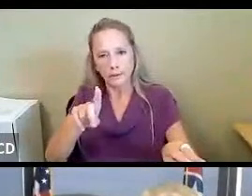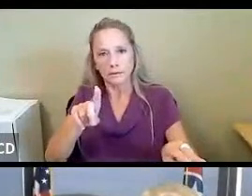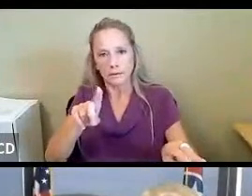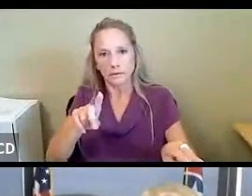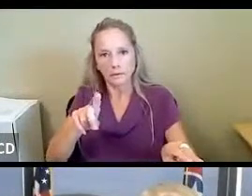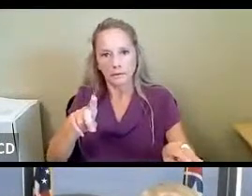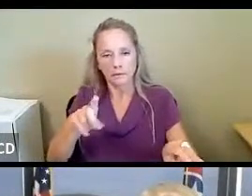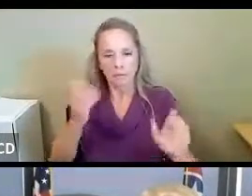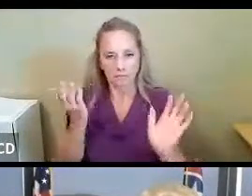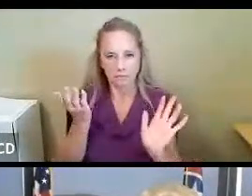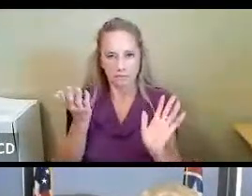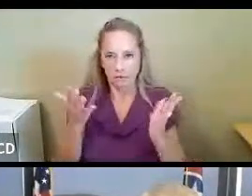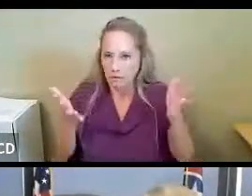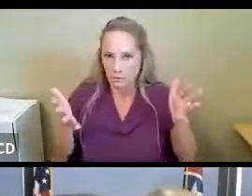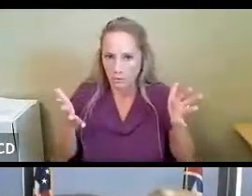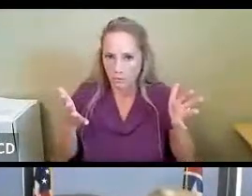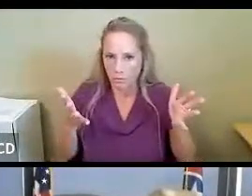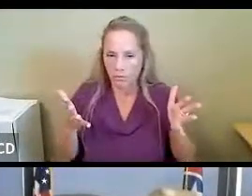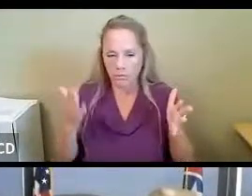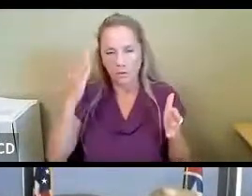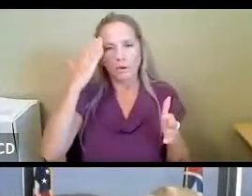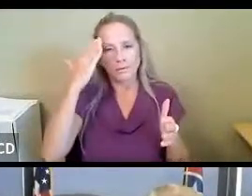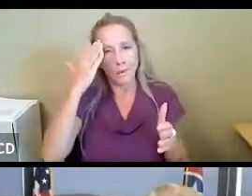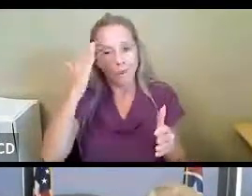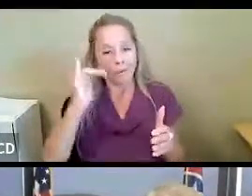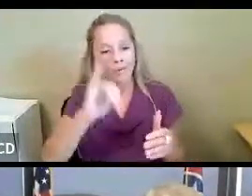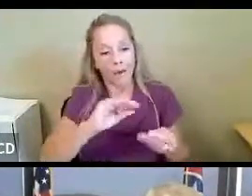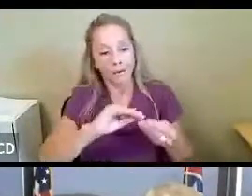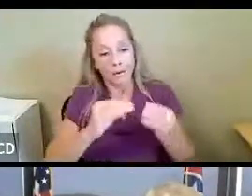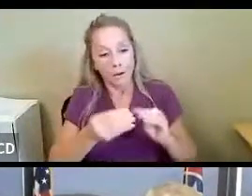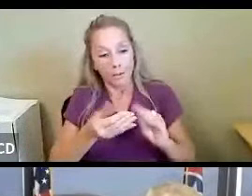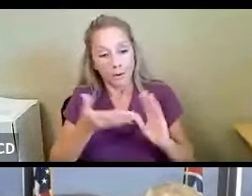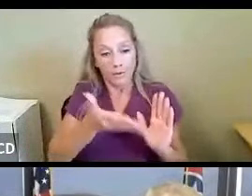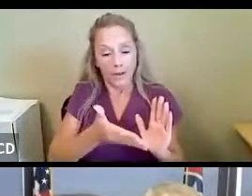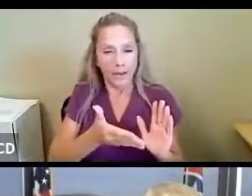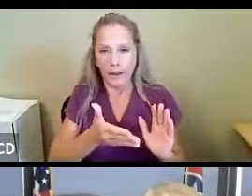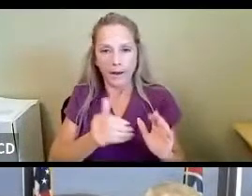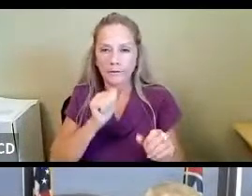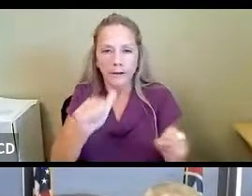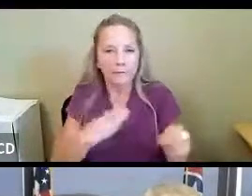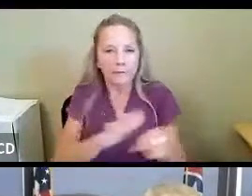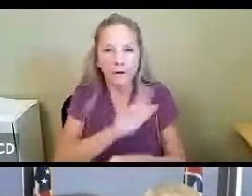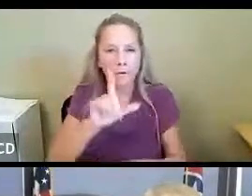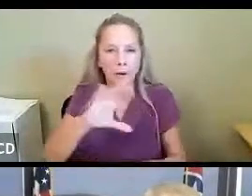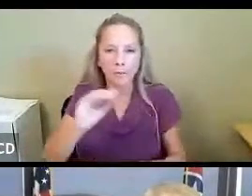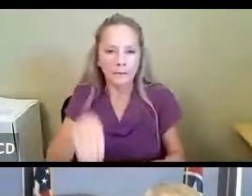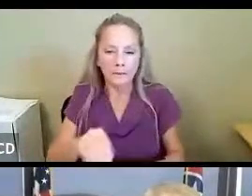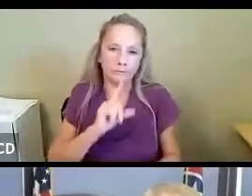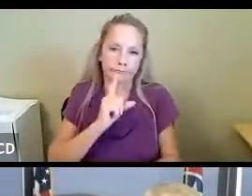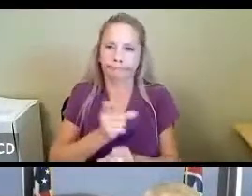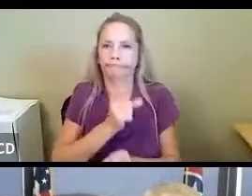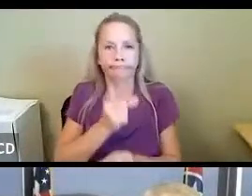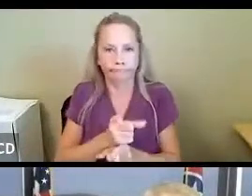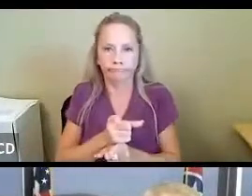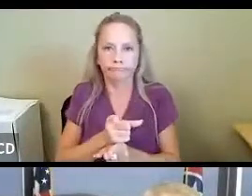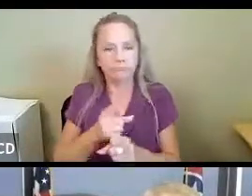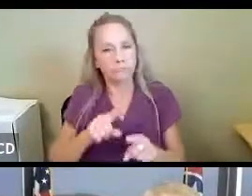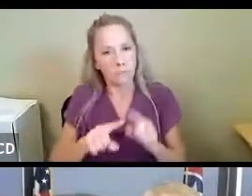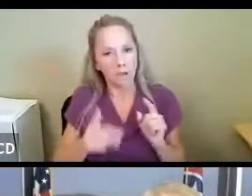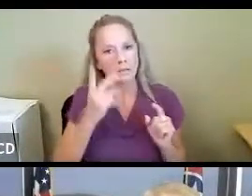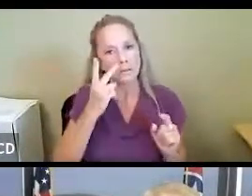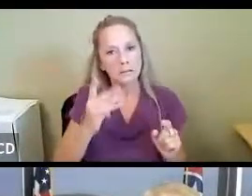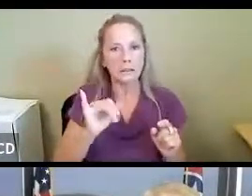number is wholly accurate, but if the trend is up or down, that's helpful for us. And one of our